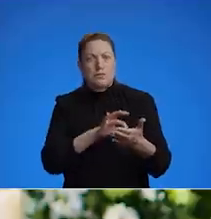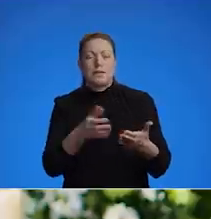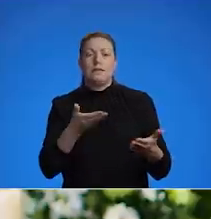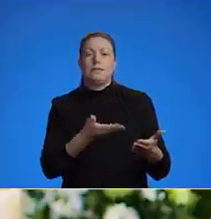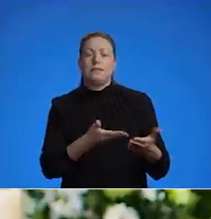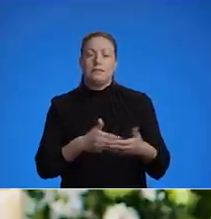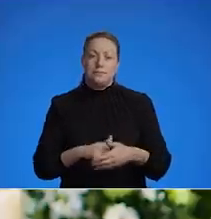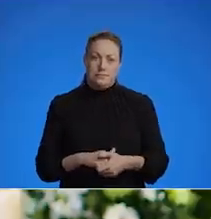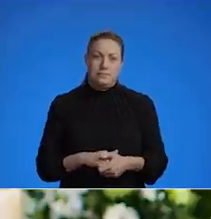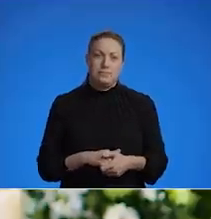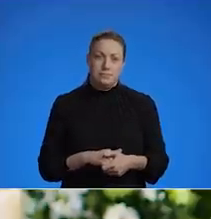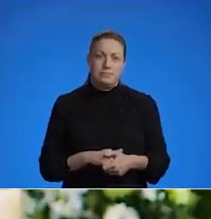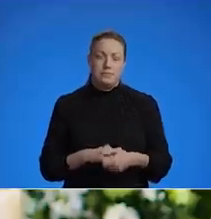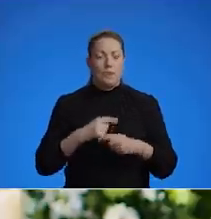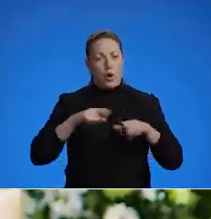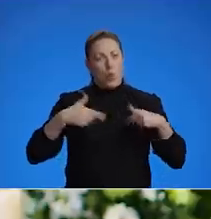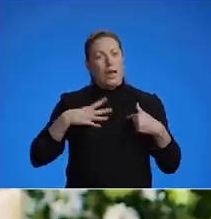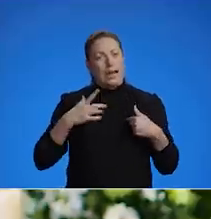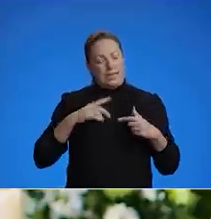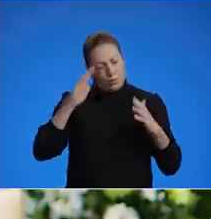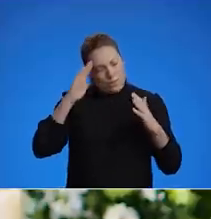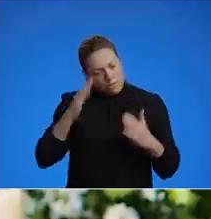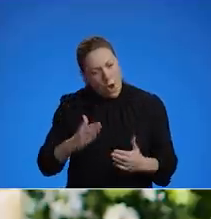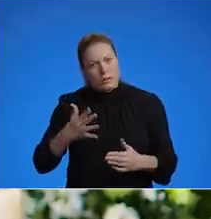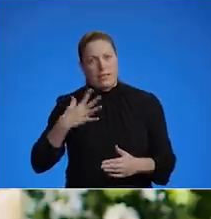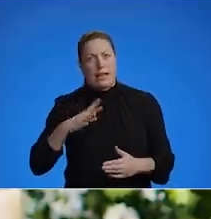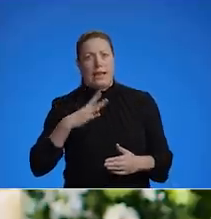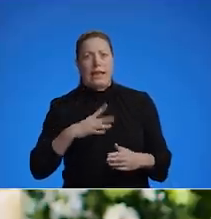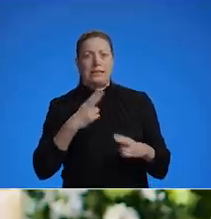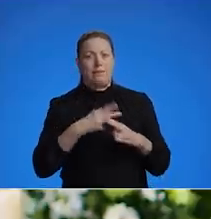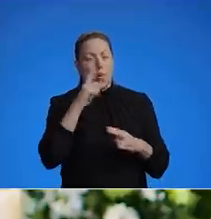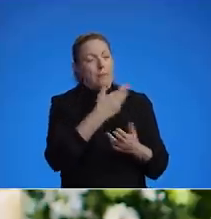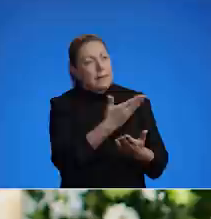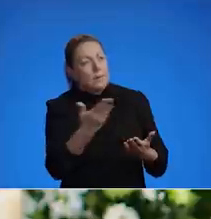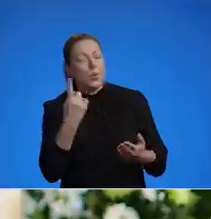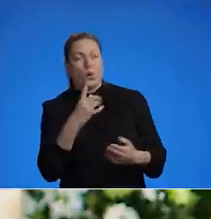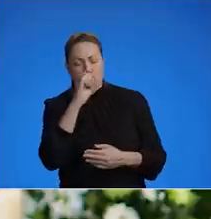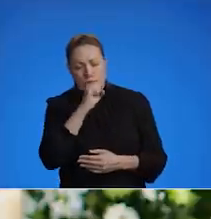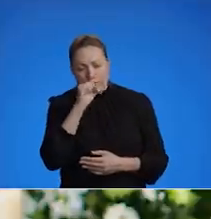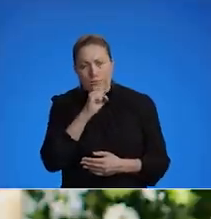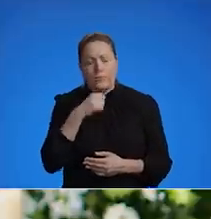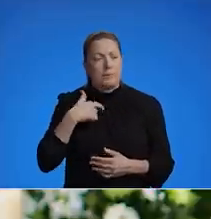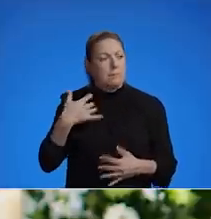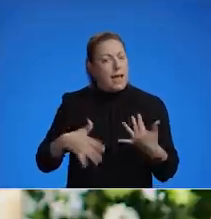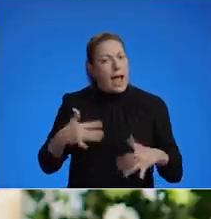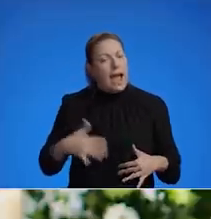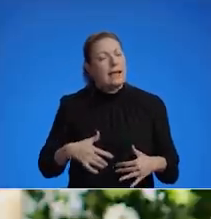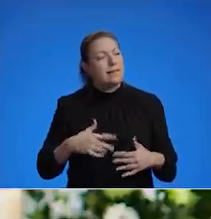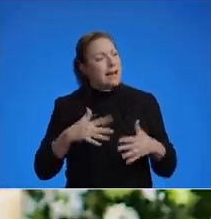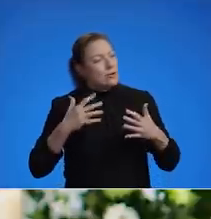the service of the Gospel. Keep us attentive to the needs of all, that sharing their grief and pain,